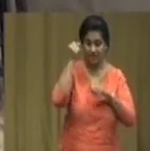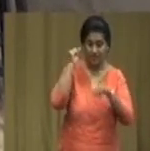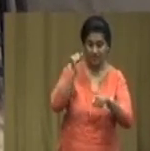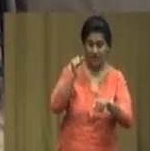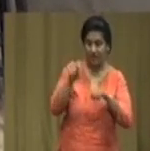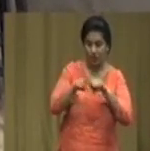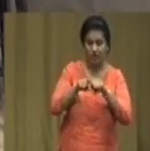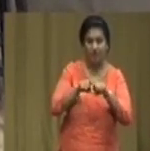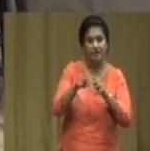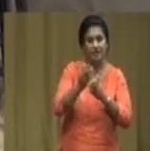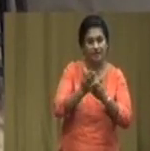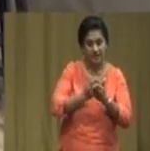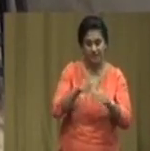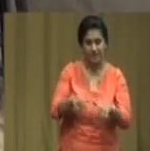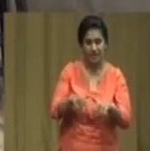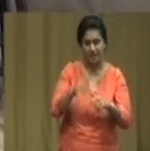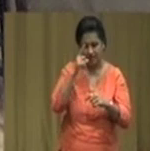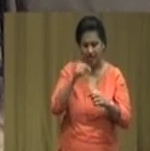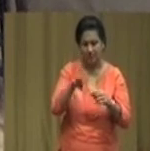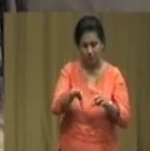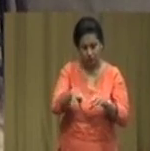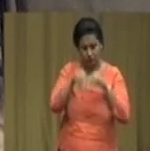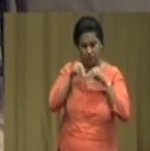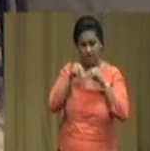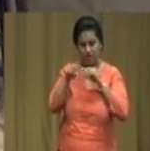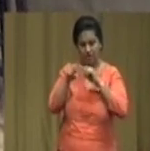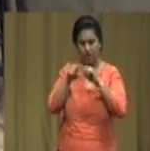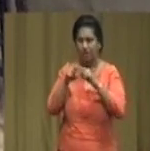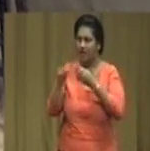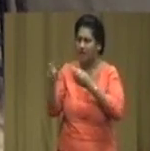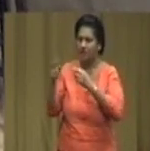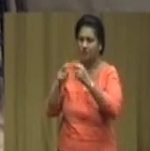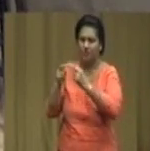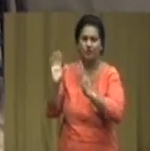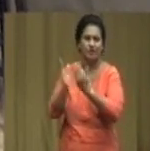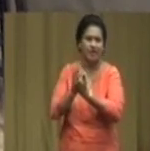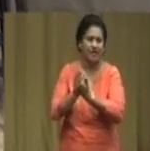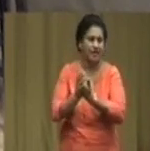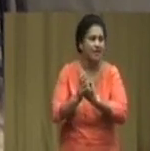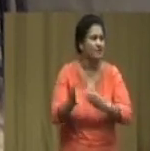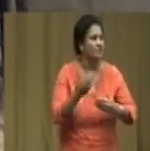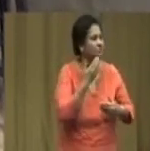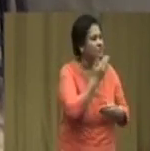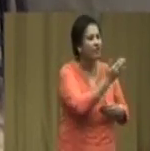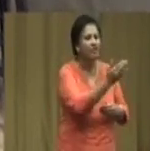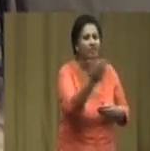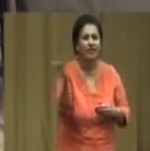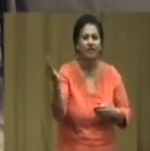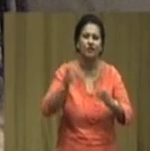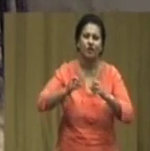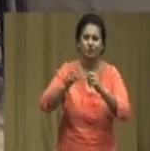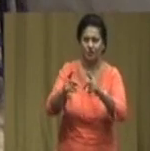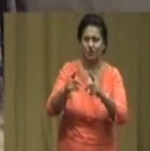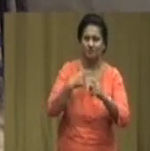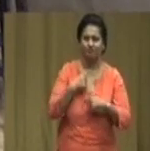can collectively build and share together. So with that, I would like to thank you very much for the opportunity to come and join